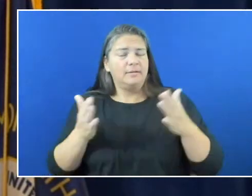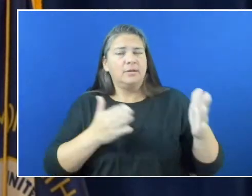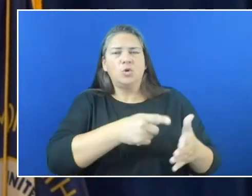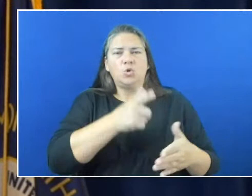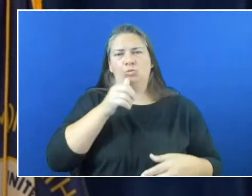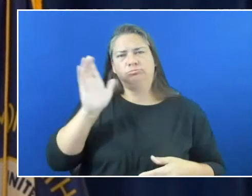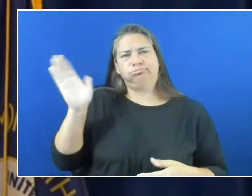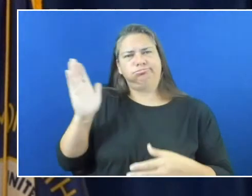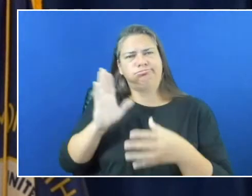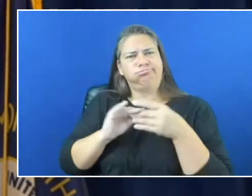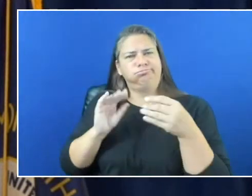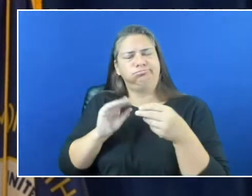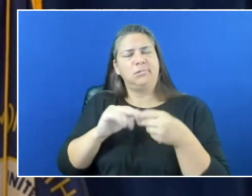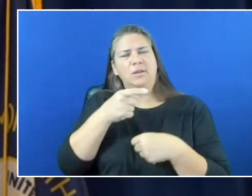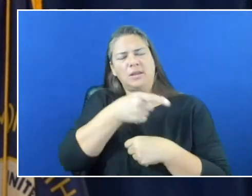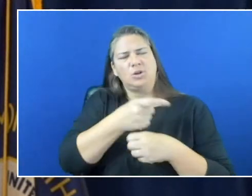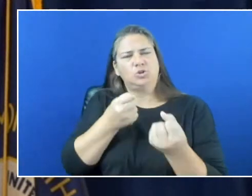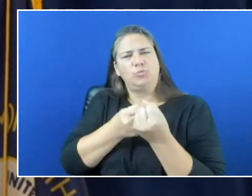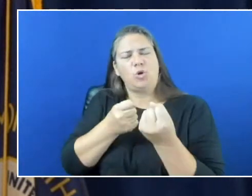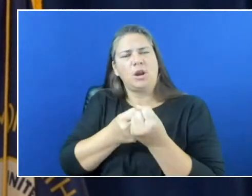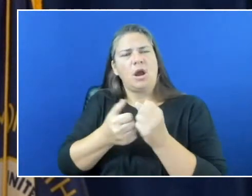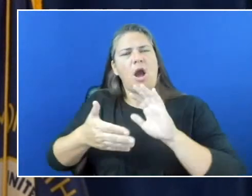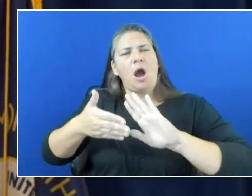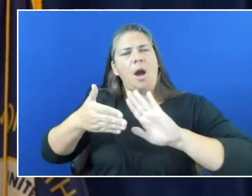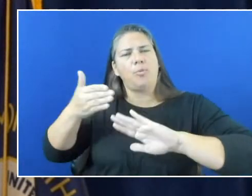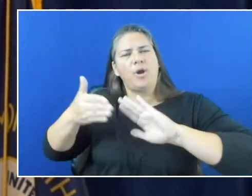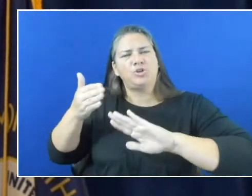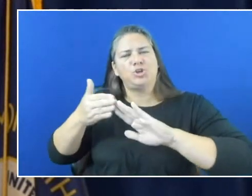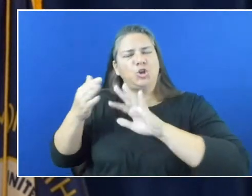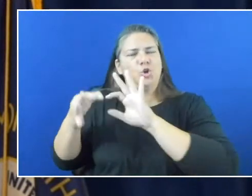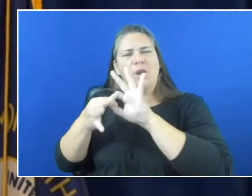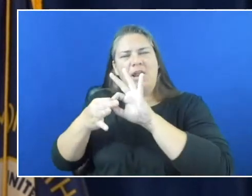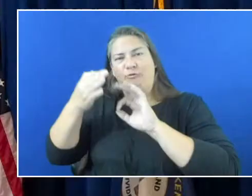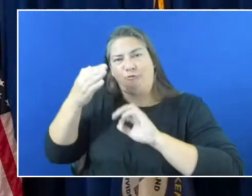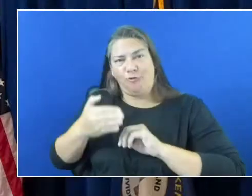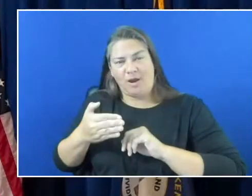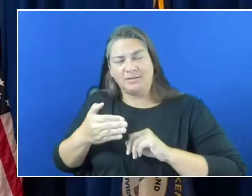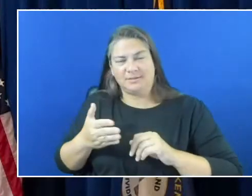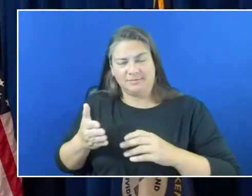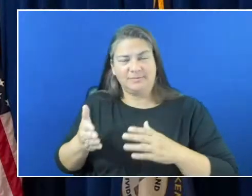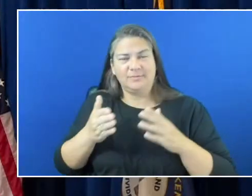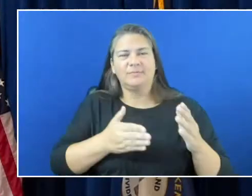United Front. First, we'll be hearing from KSP Commissioner Colonel Philip Burnett.